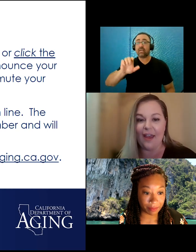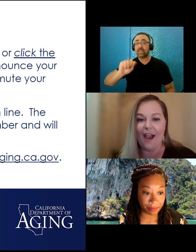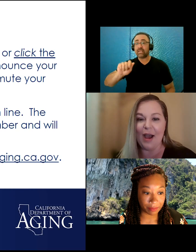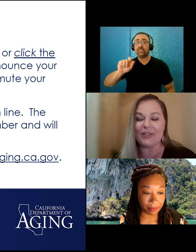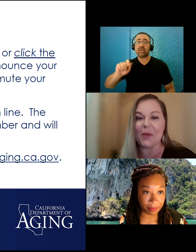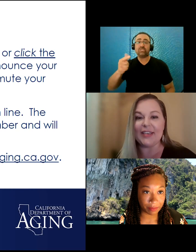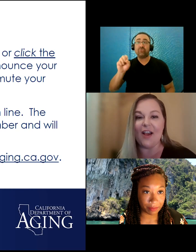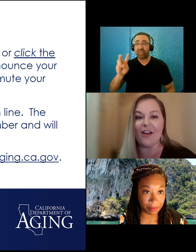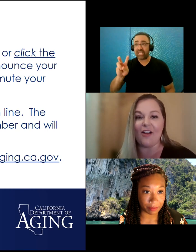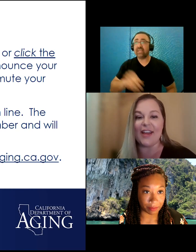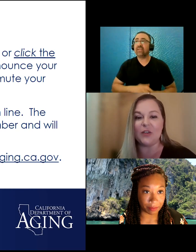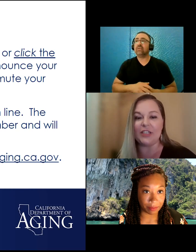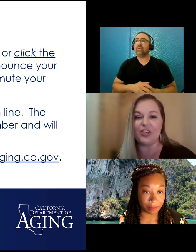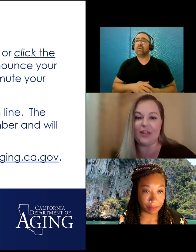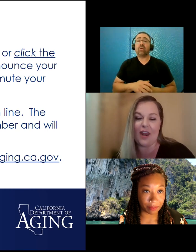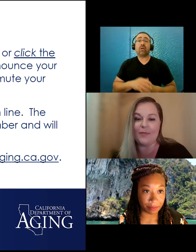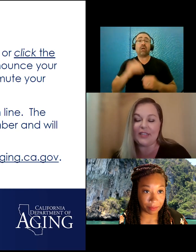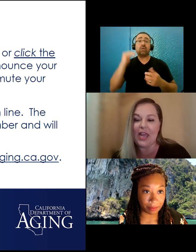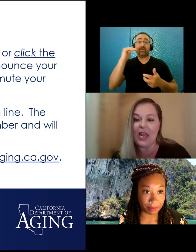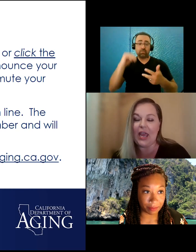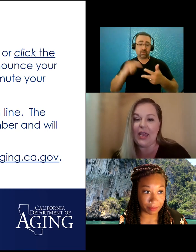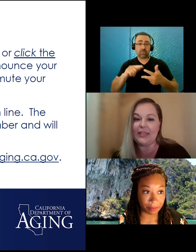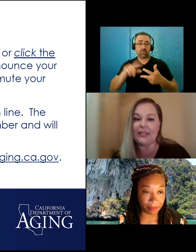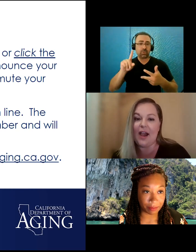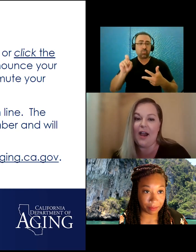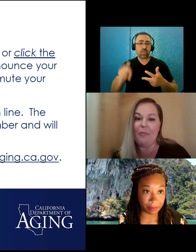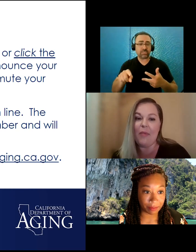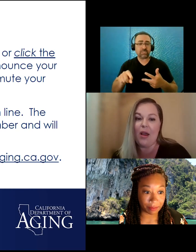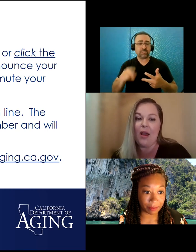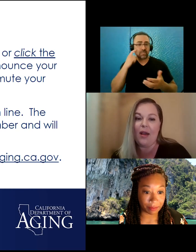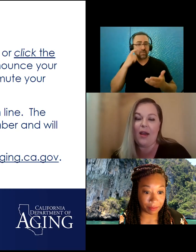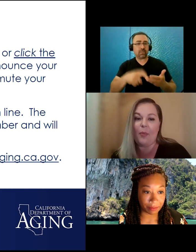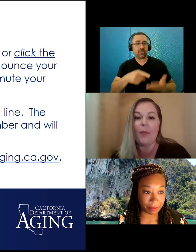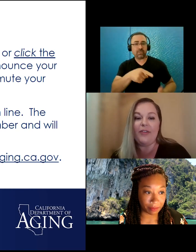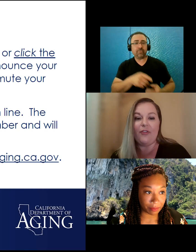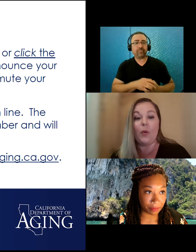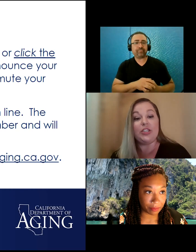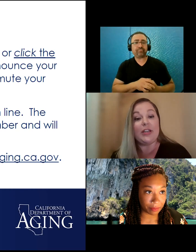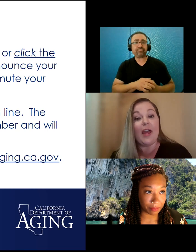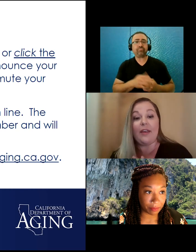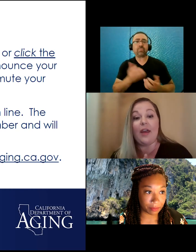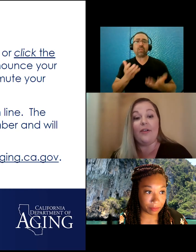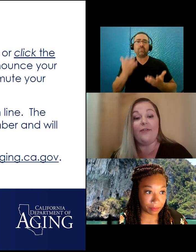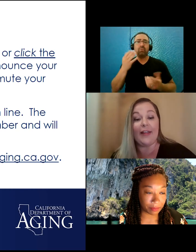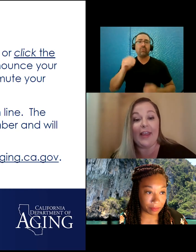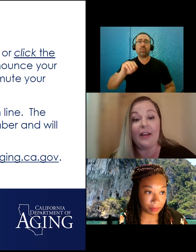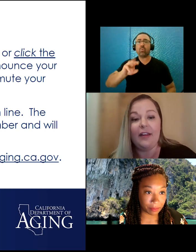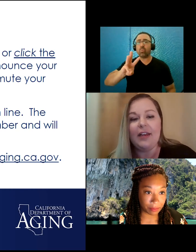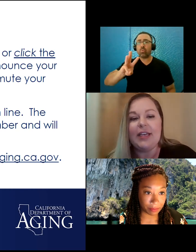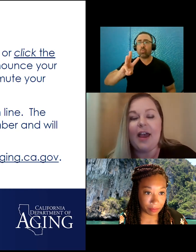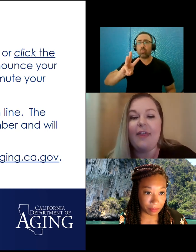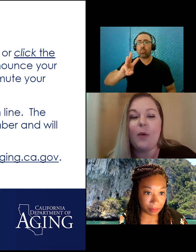engage@aging.ca.gov. So I guess our next question that I'm seeing is probably for Wajida and